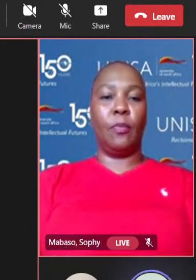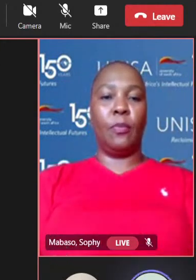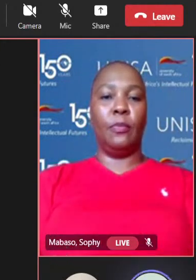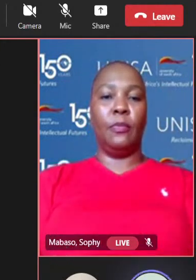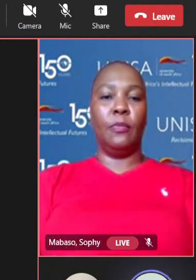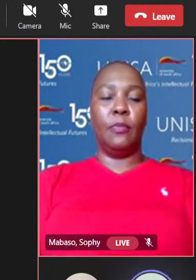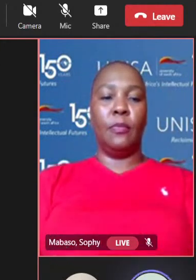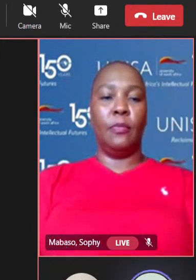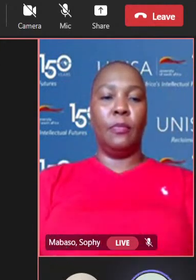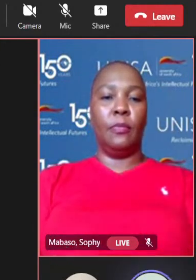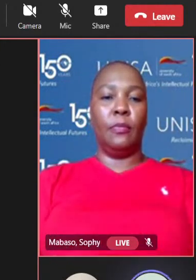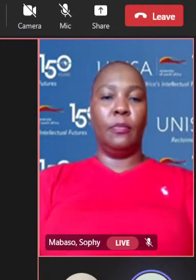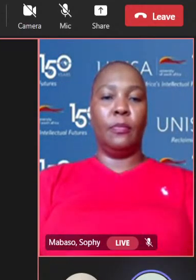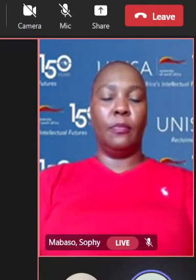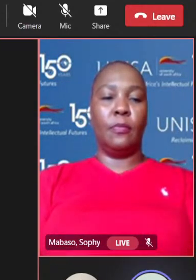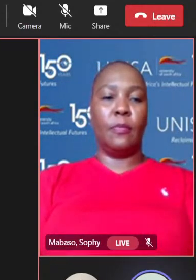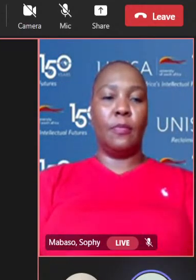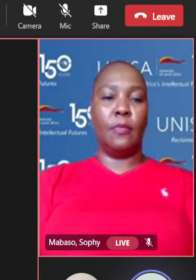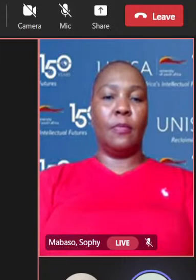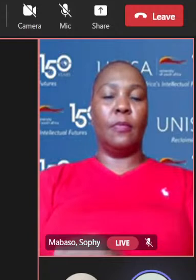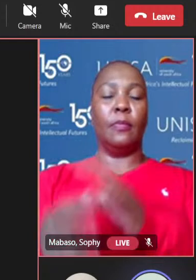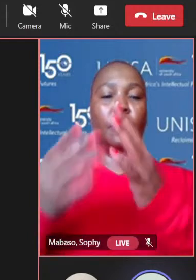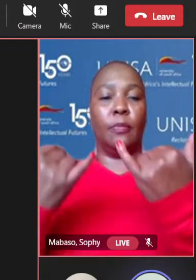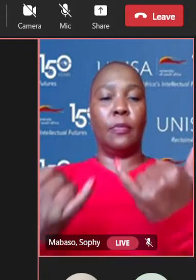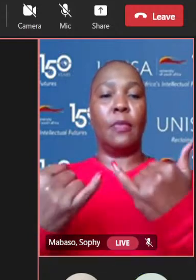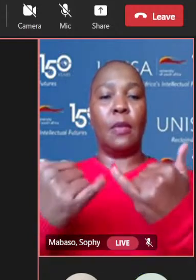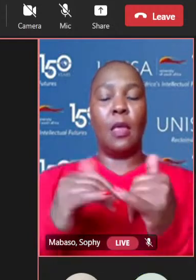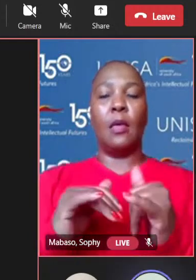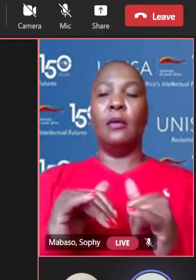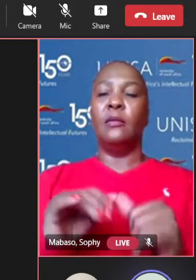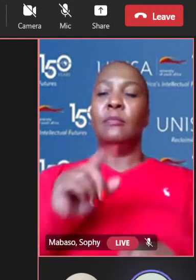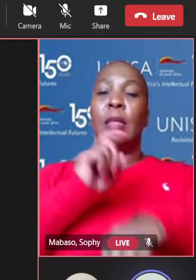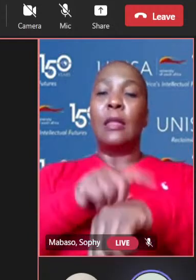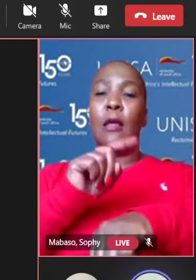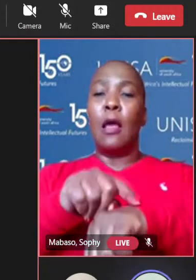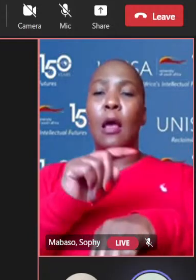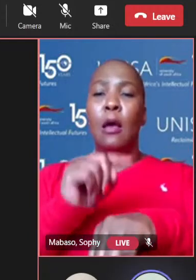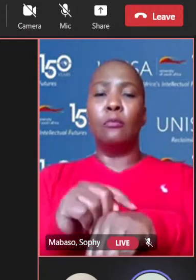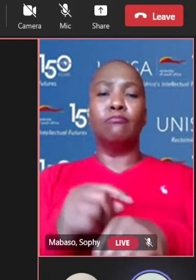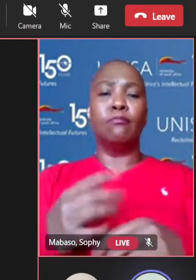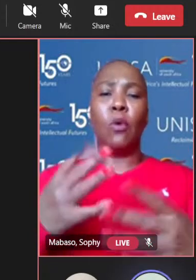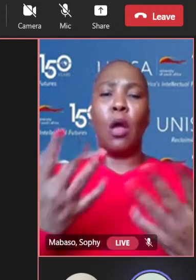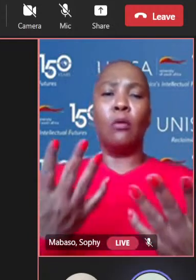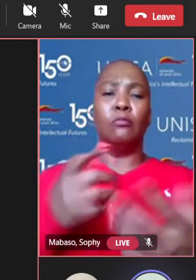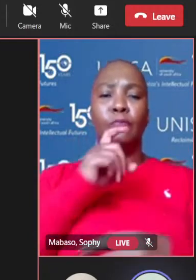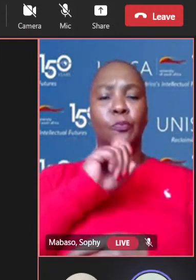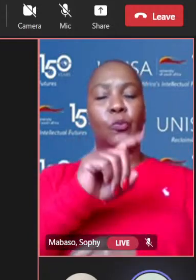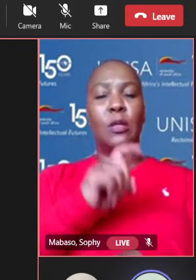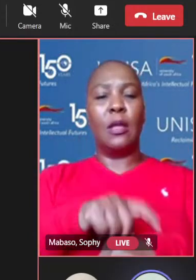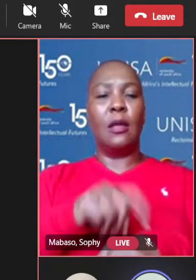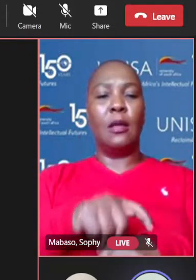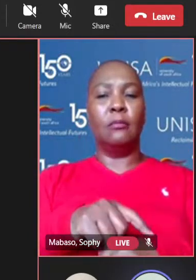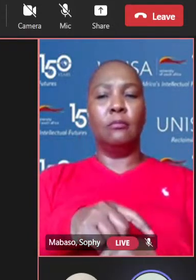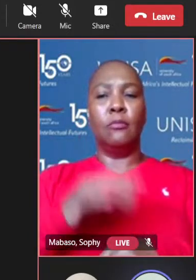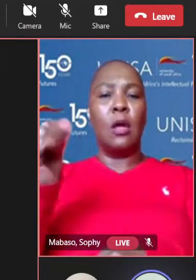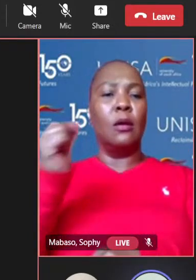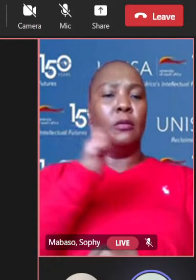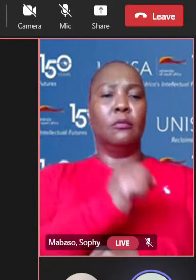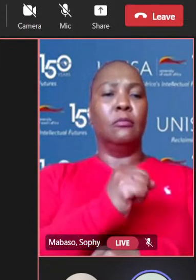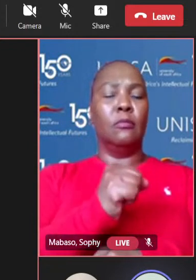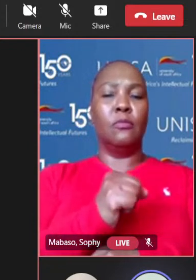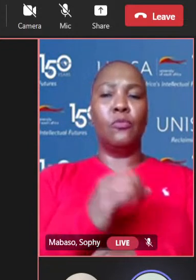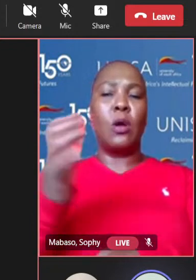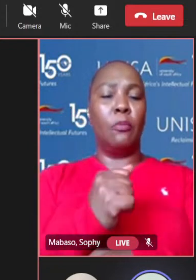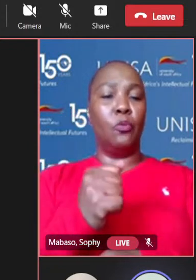The important thing now you have to look at is how are you spending your time. Okay, remember that I said to you, you don't just come here with nothing, you come here with